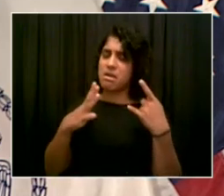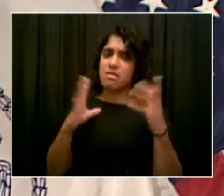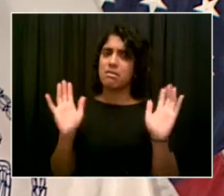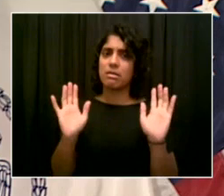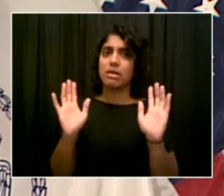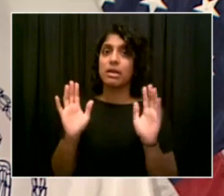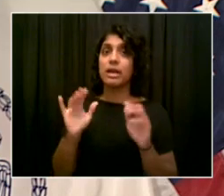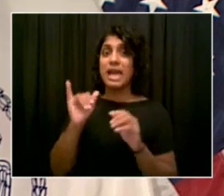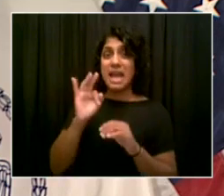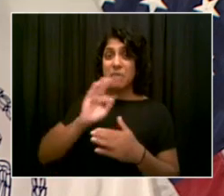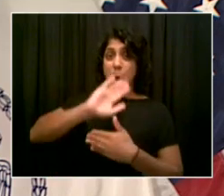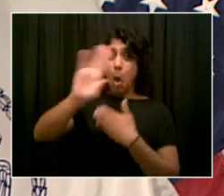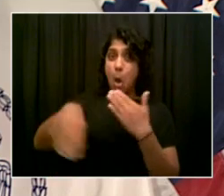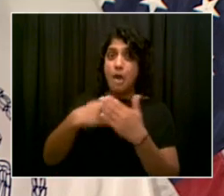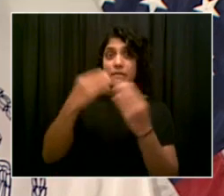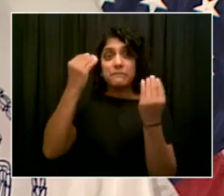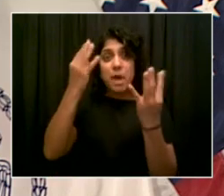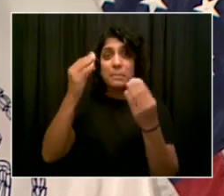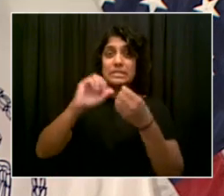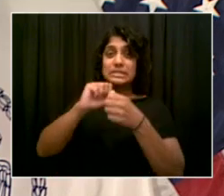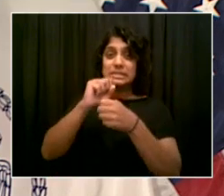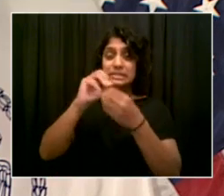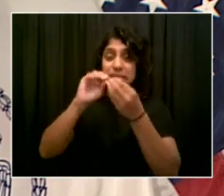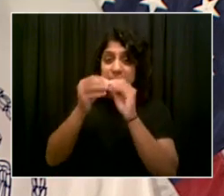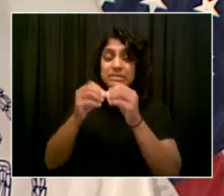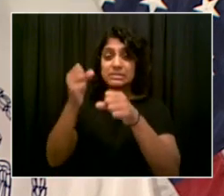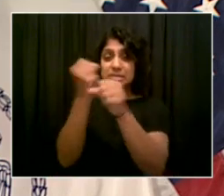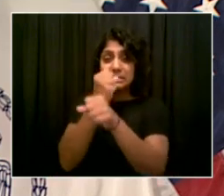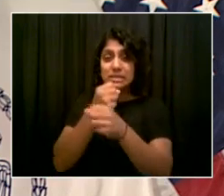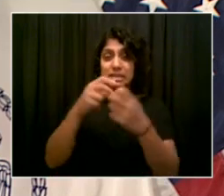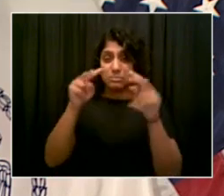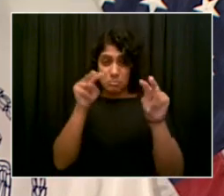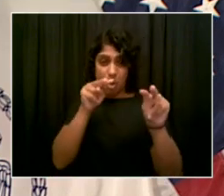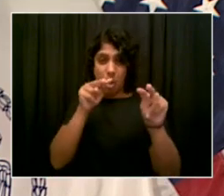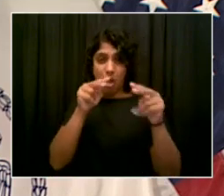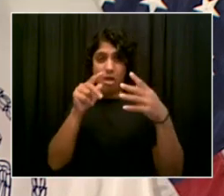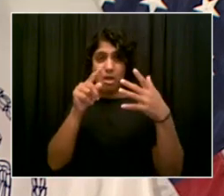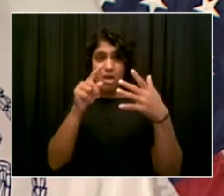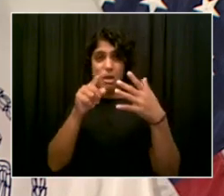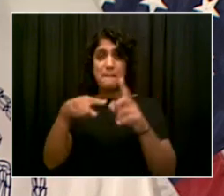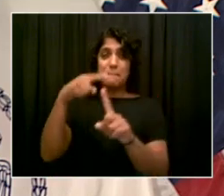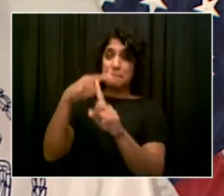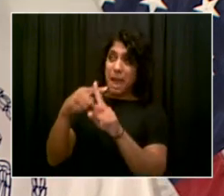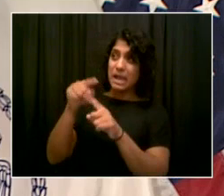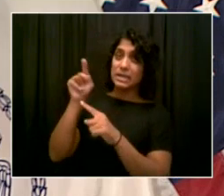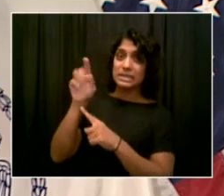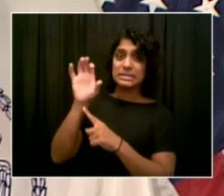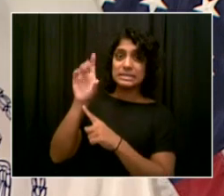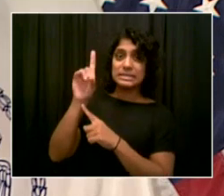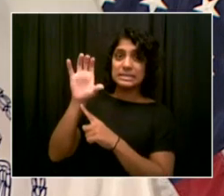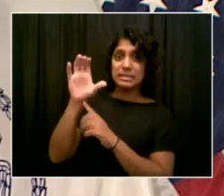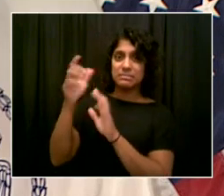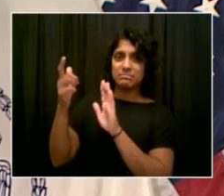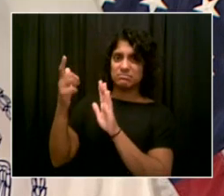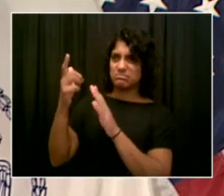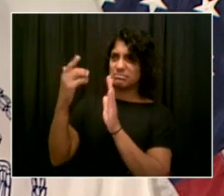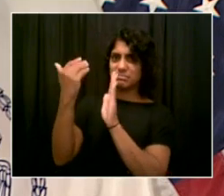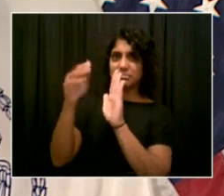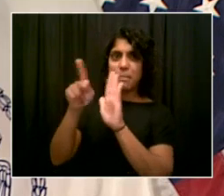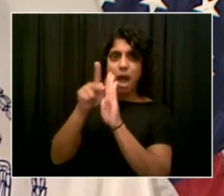we've seen in our own experience, the current guidance makes a lot of sense. And remember, that guidance comes with